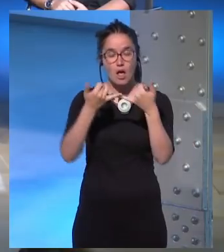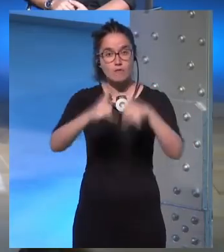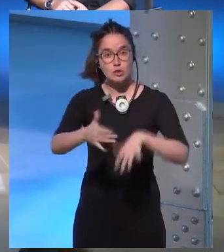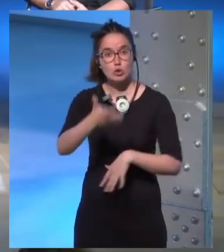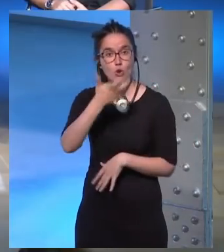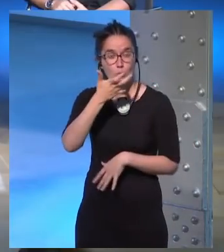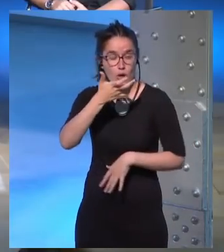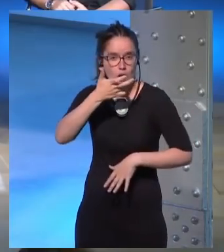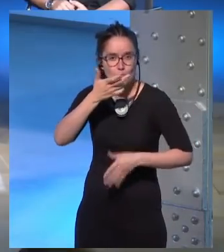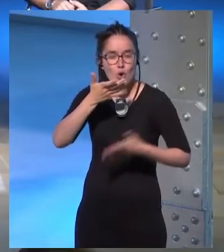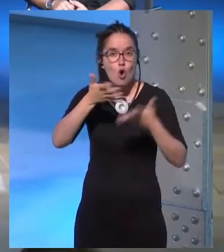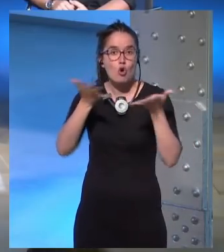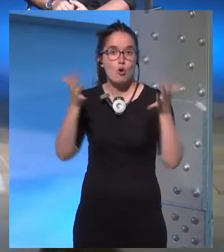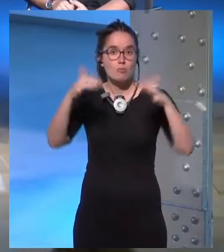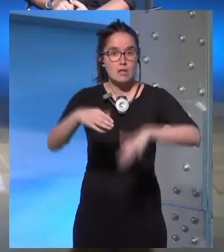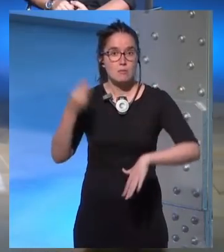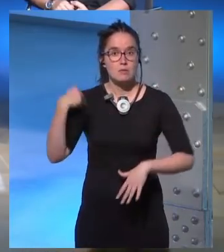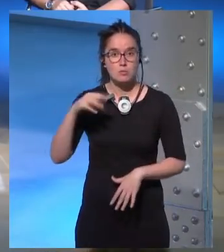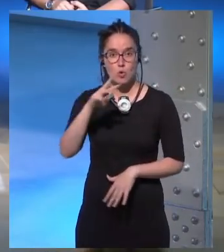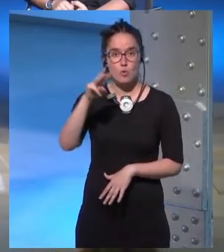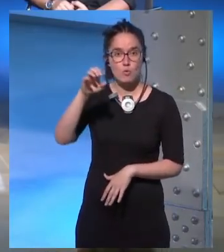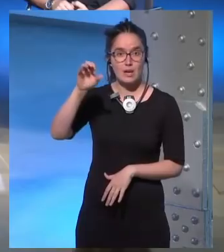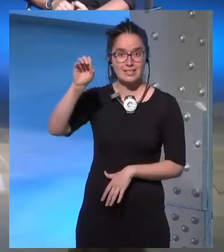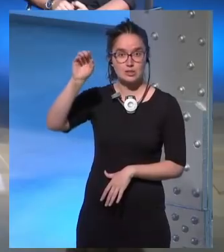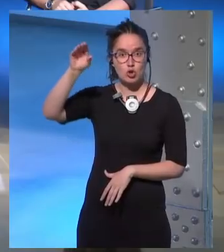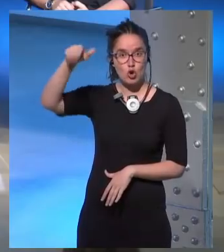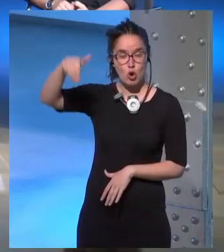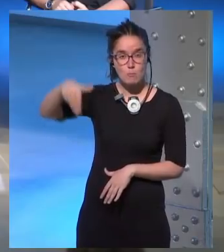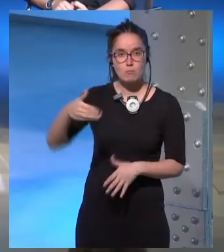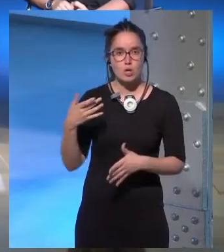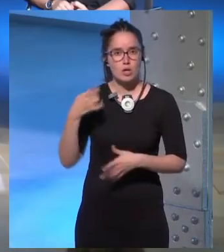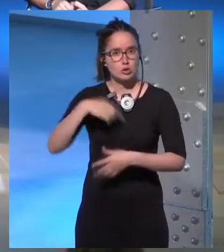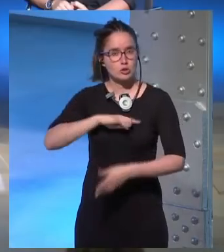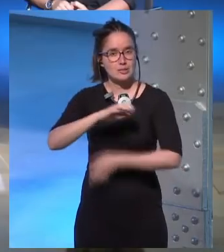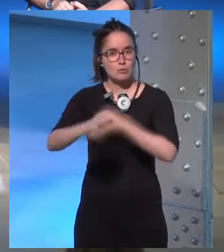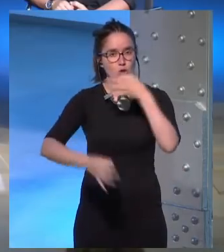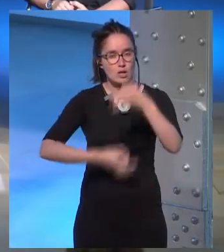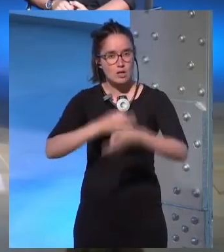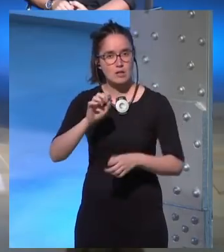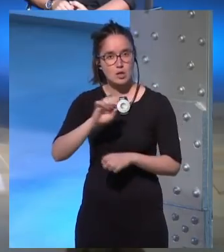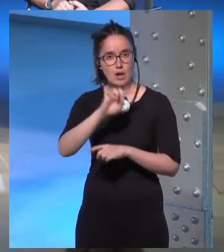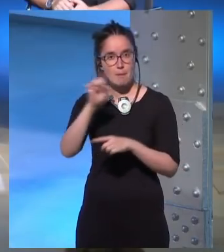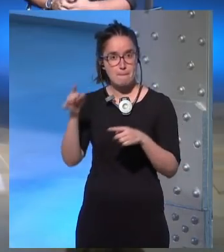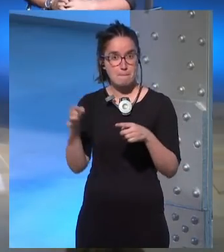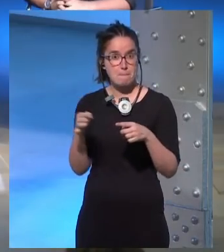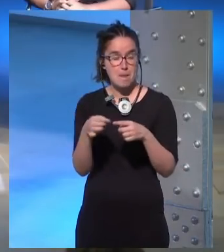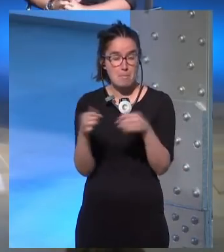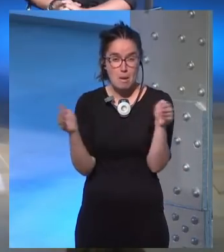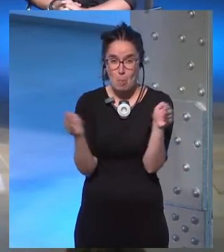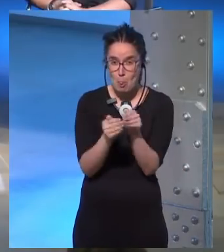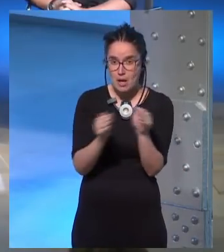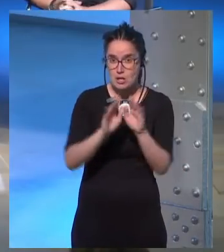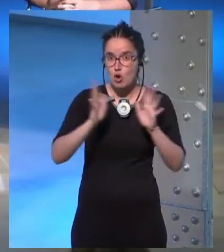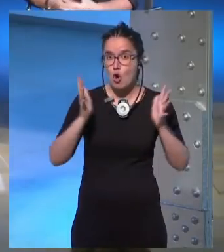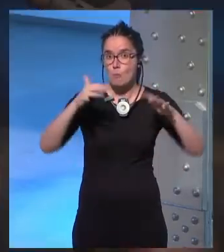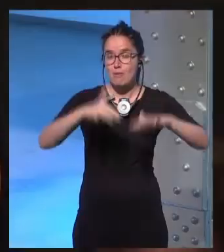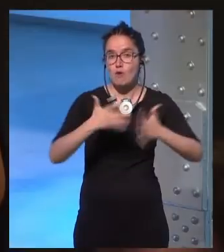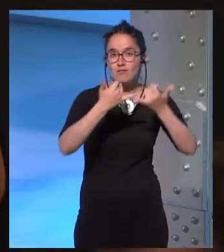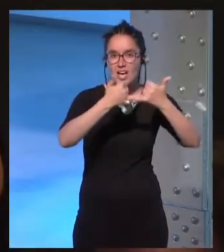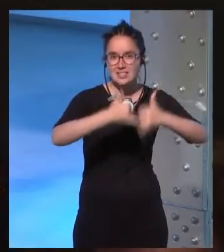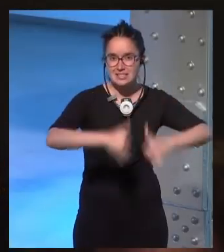writing, invitations to panels or conventions like the WenCon, because we're organizing